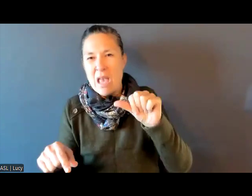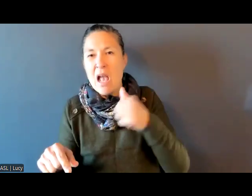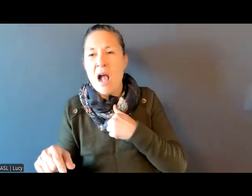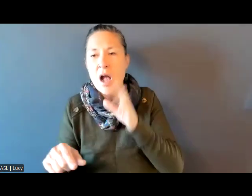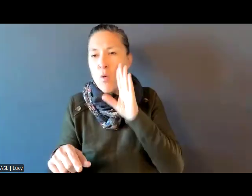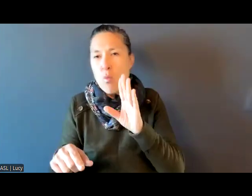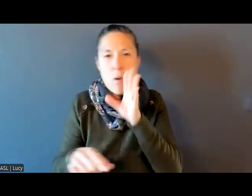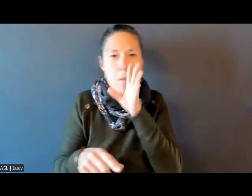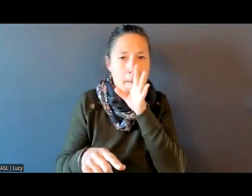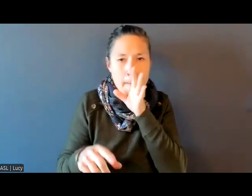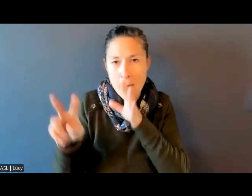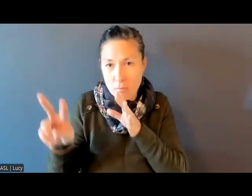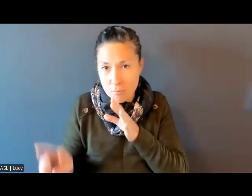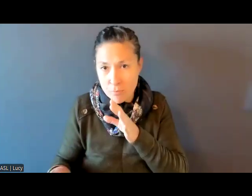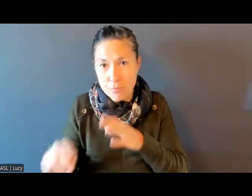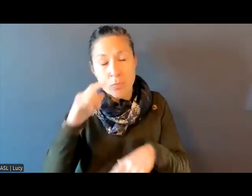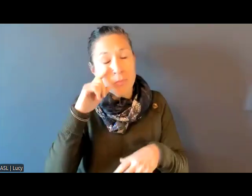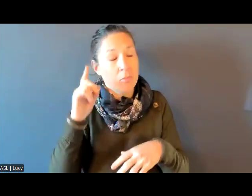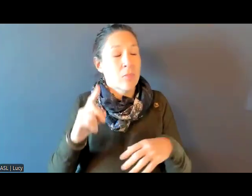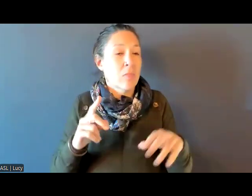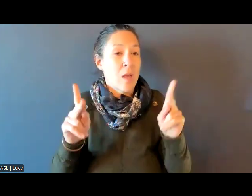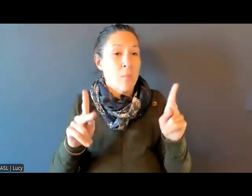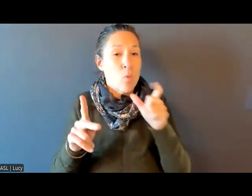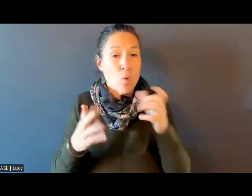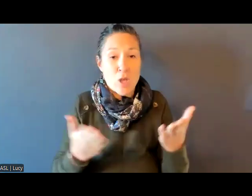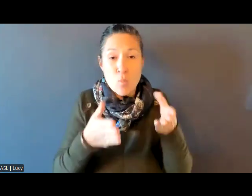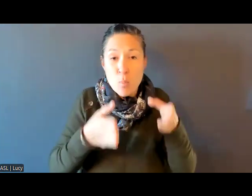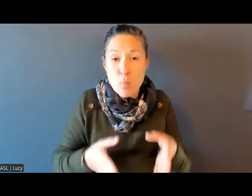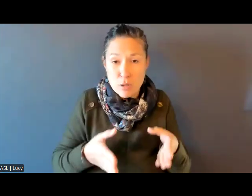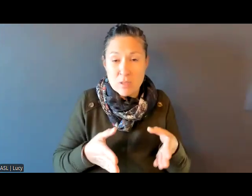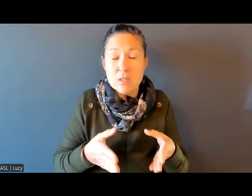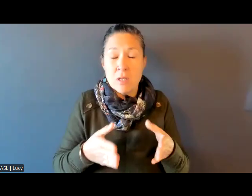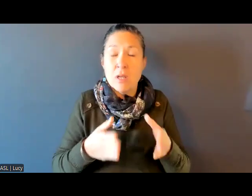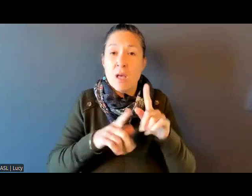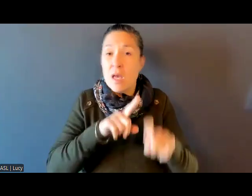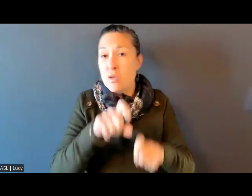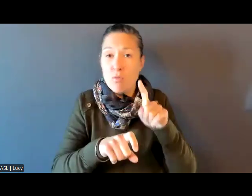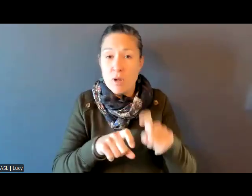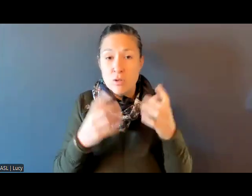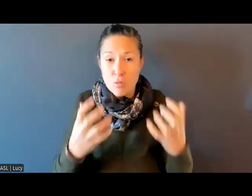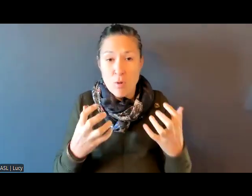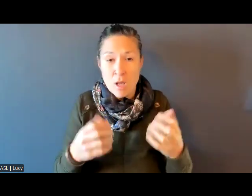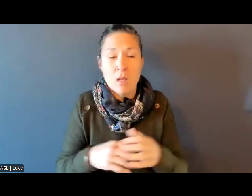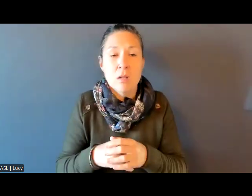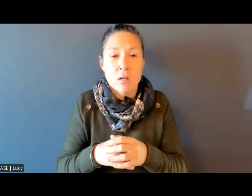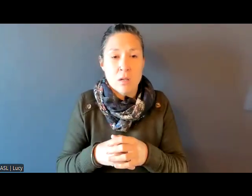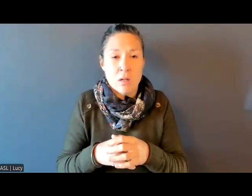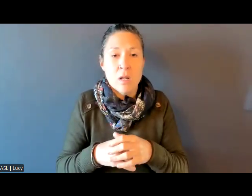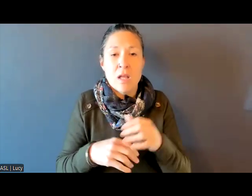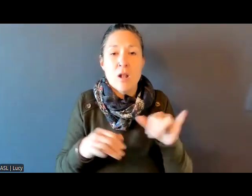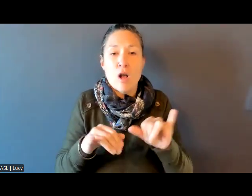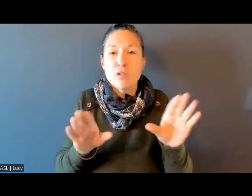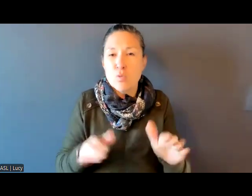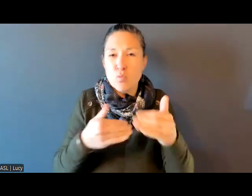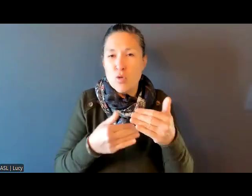To all our in-person attendees who are asking questions and our council members, please make sure you speak